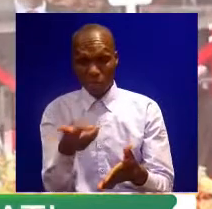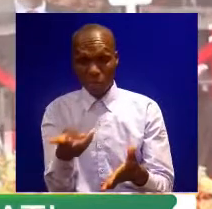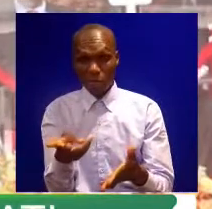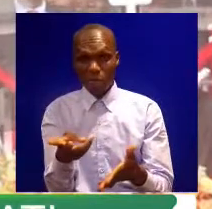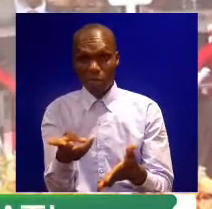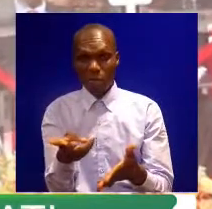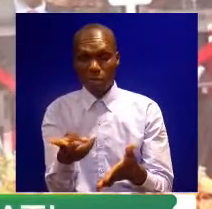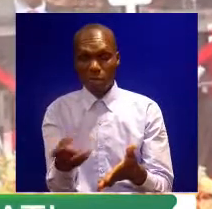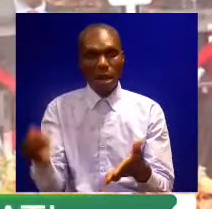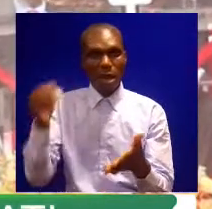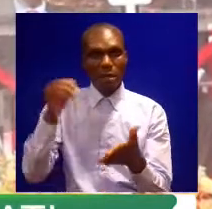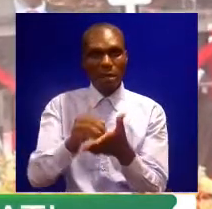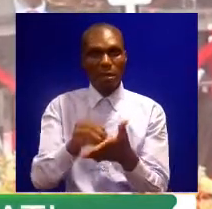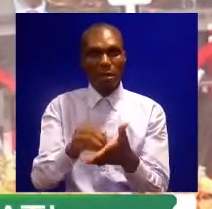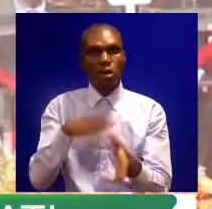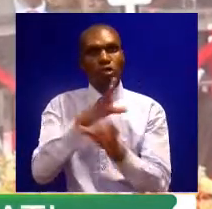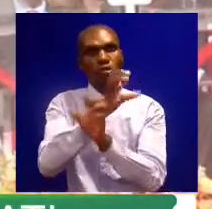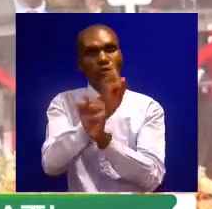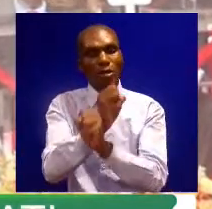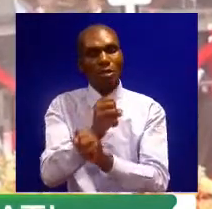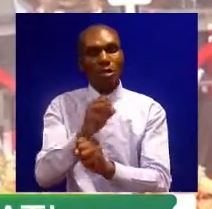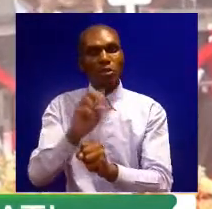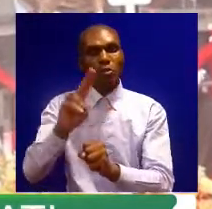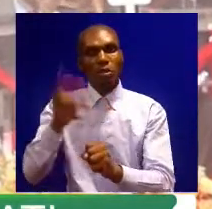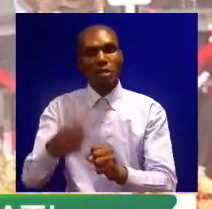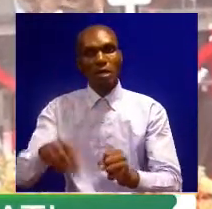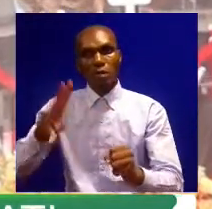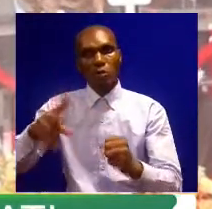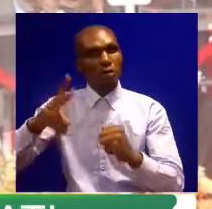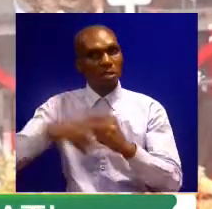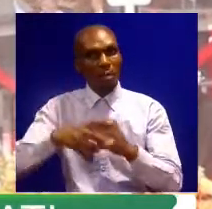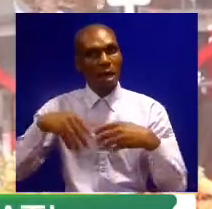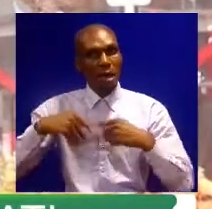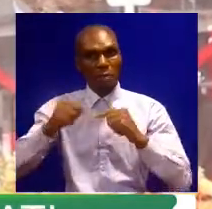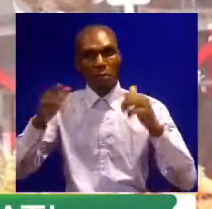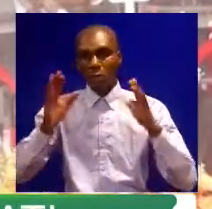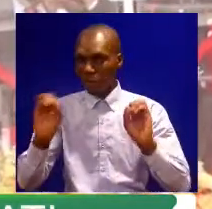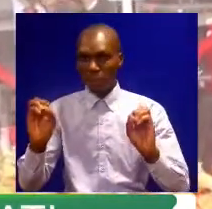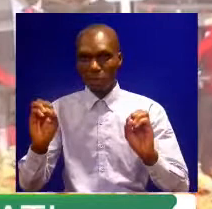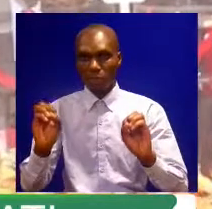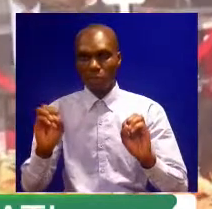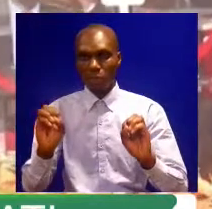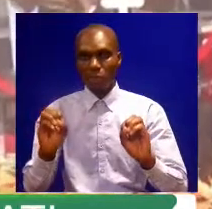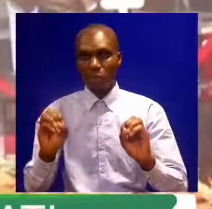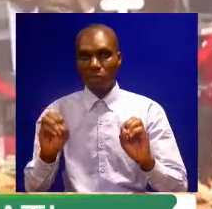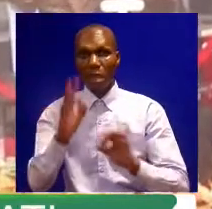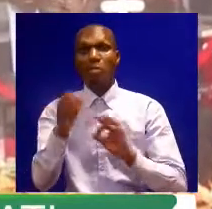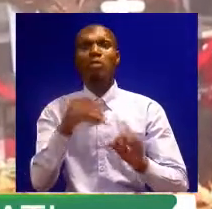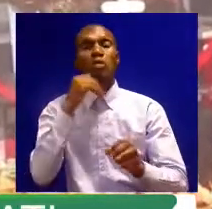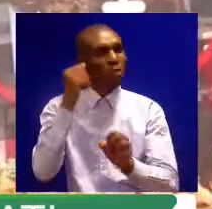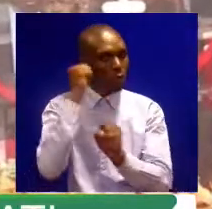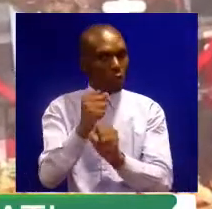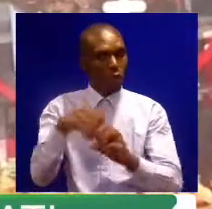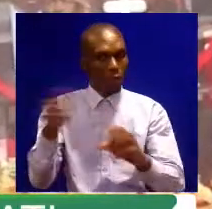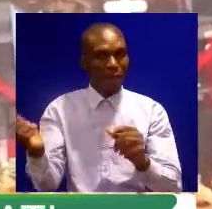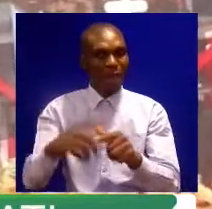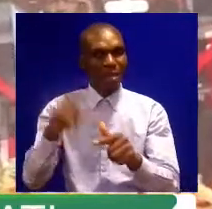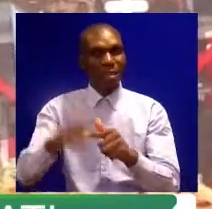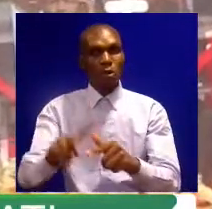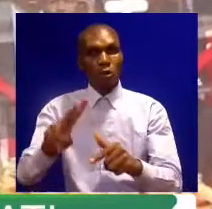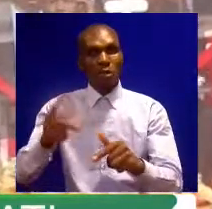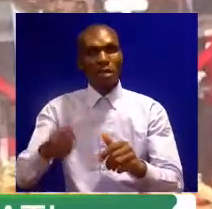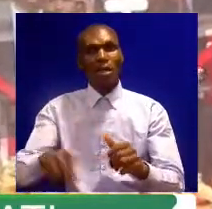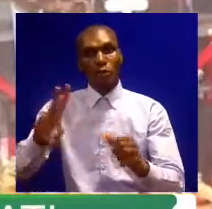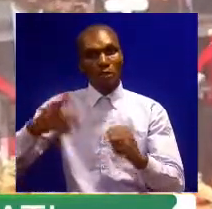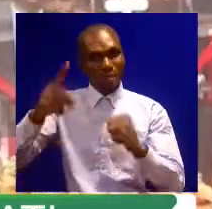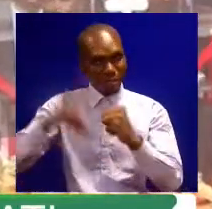And once you do that, trust me, in 2027, you'll have no competition. But if you don't do that, 2027, I'll compete with you and I